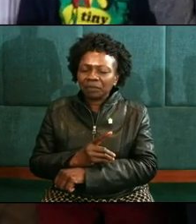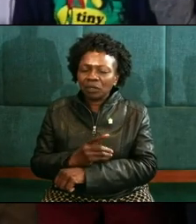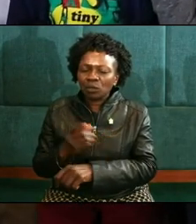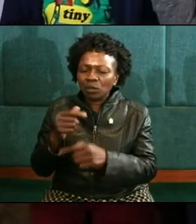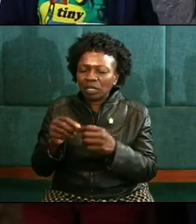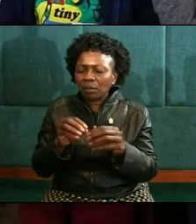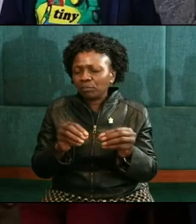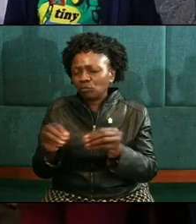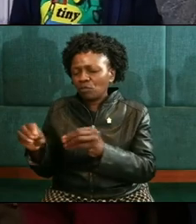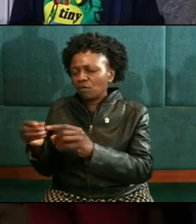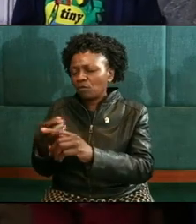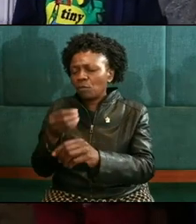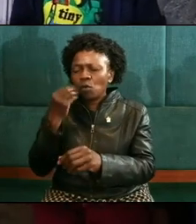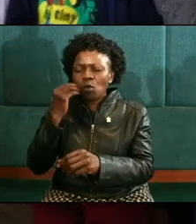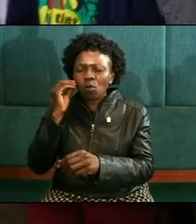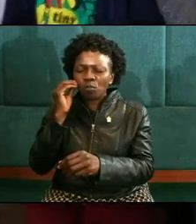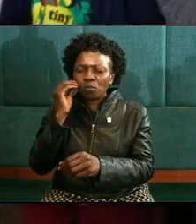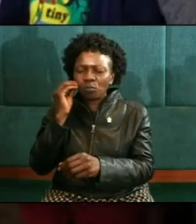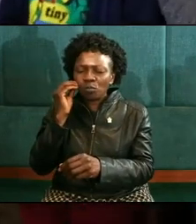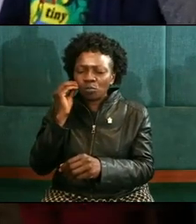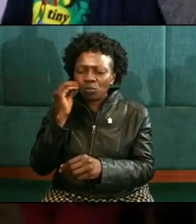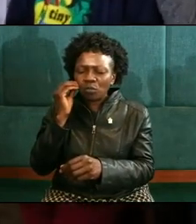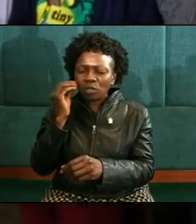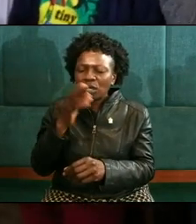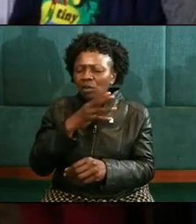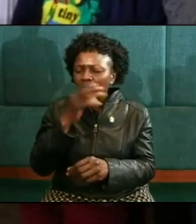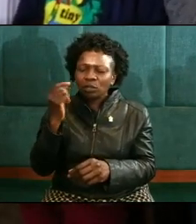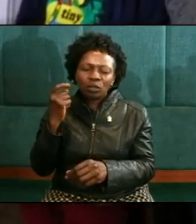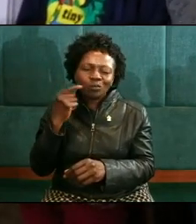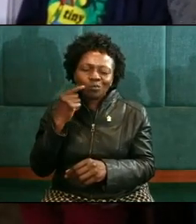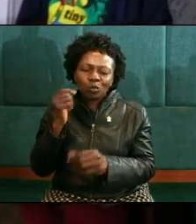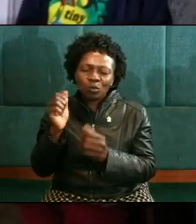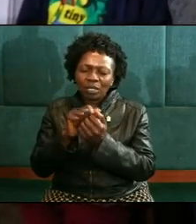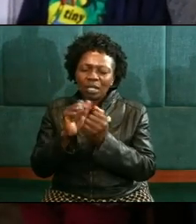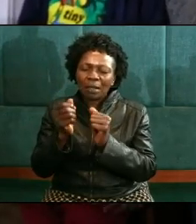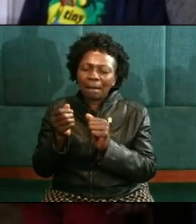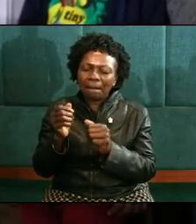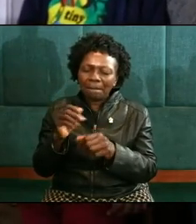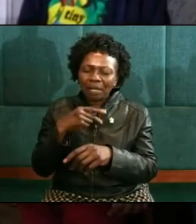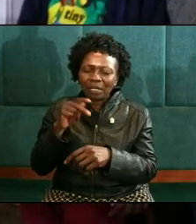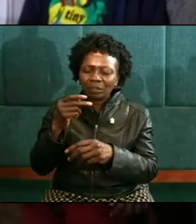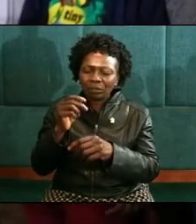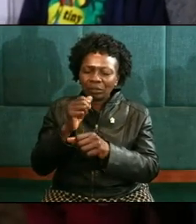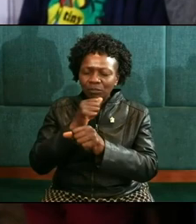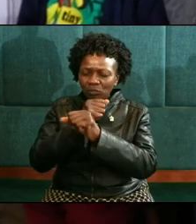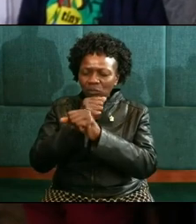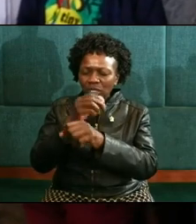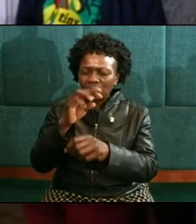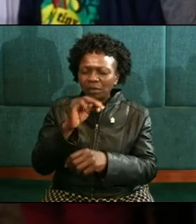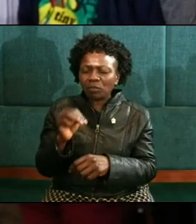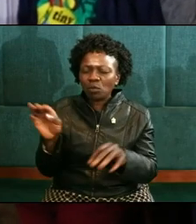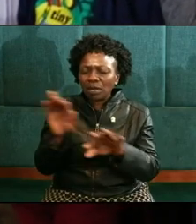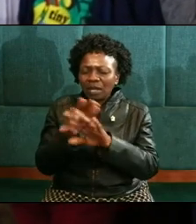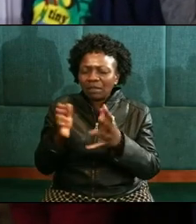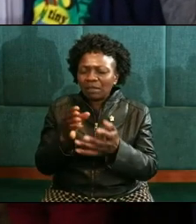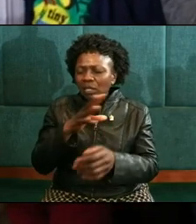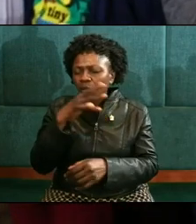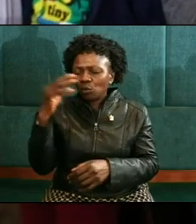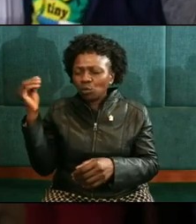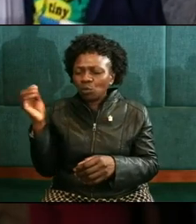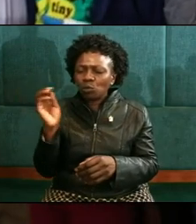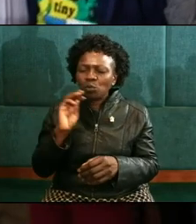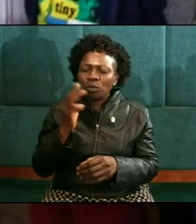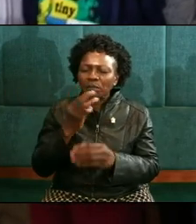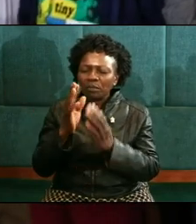When they move from home, perhaps they go for shopping with their parents. Loving Father, protect them. Wherever they may move, loving Father,